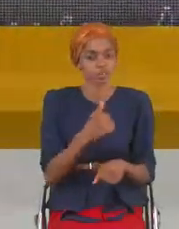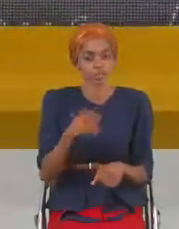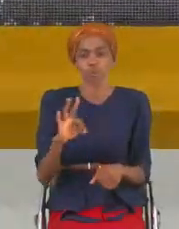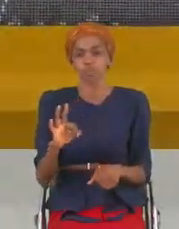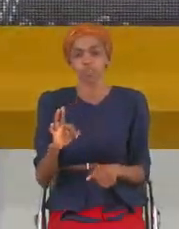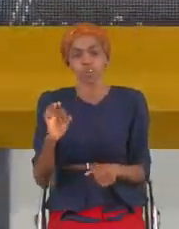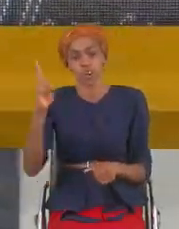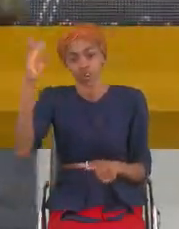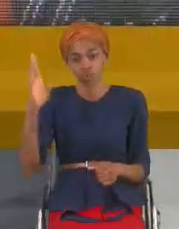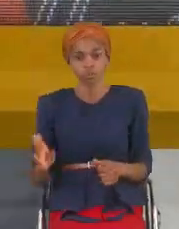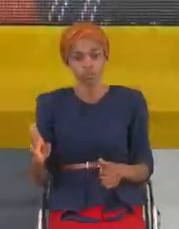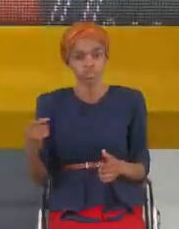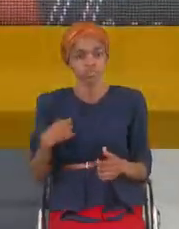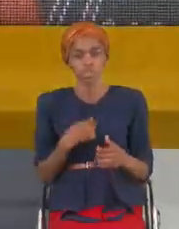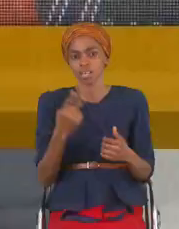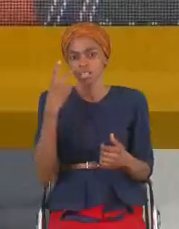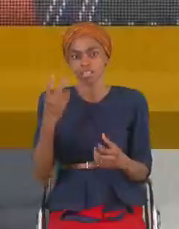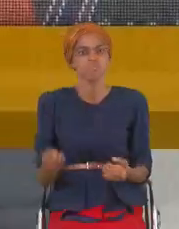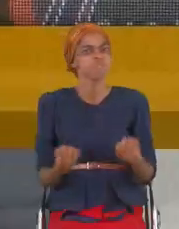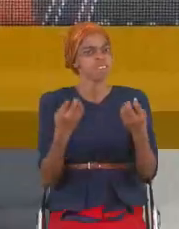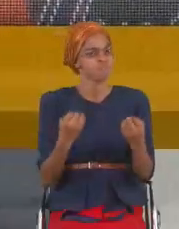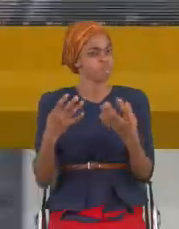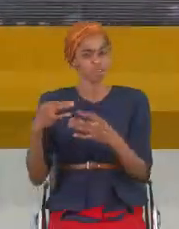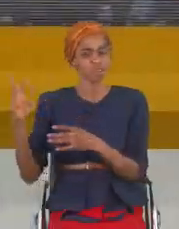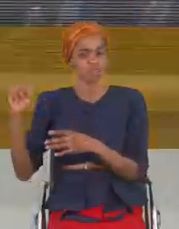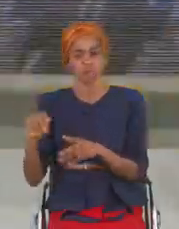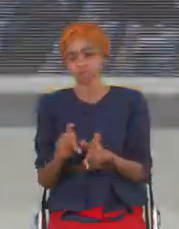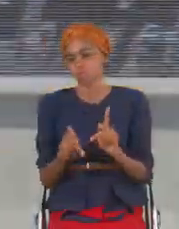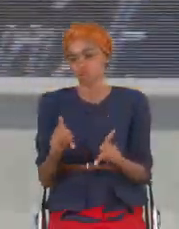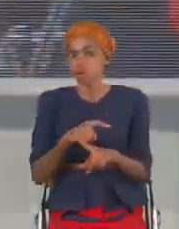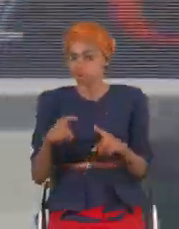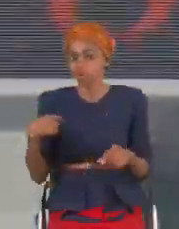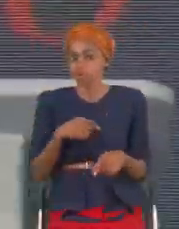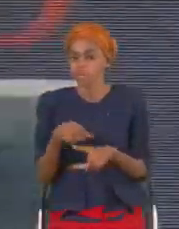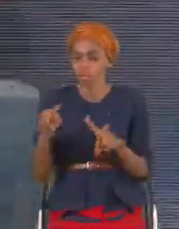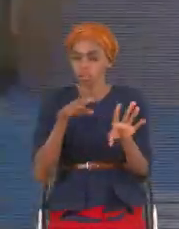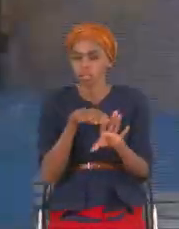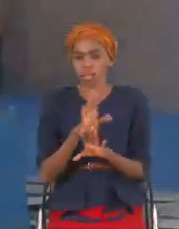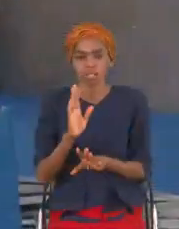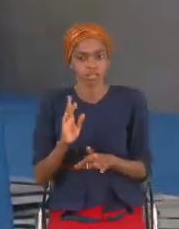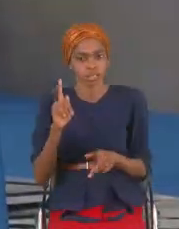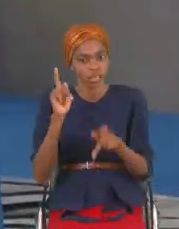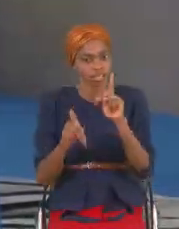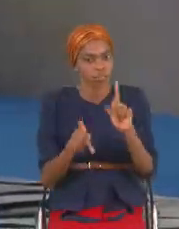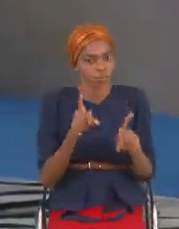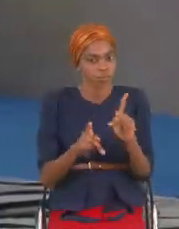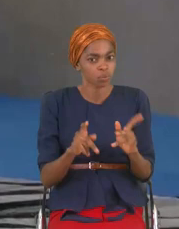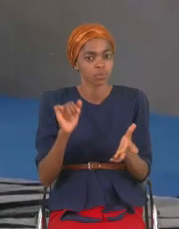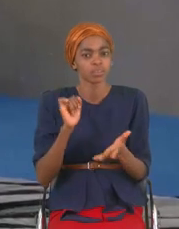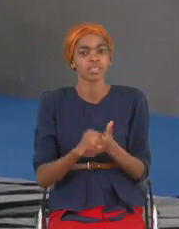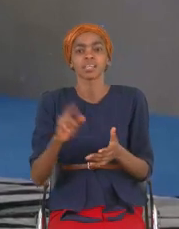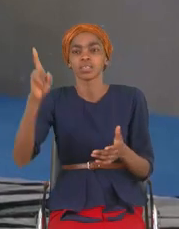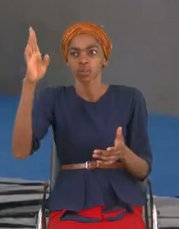We can find a lot of those people, but we're looking up to the people that